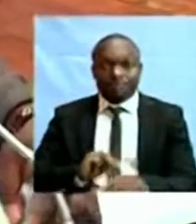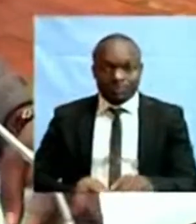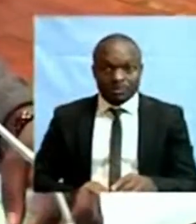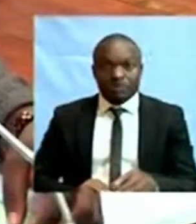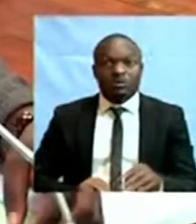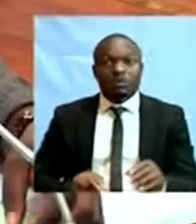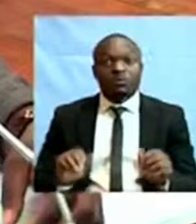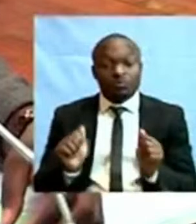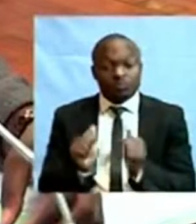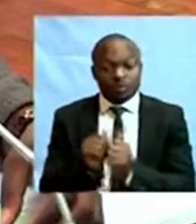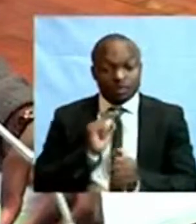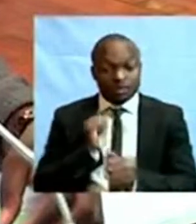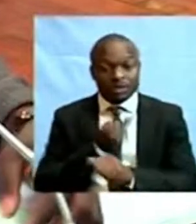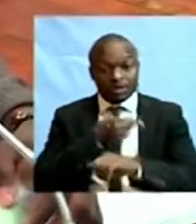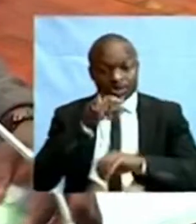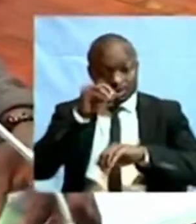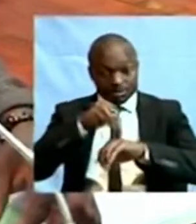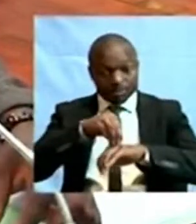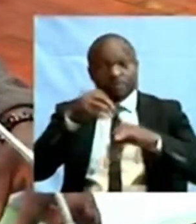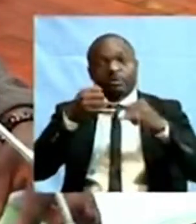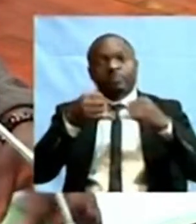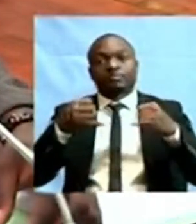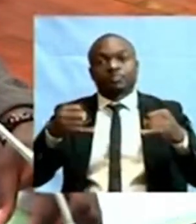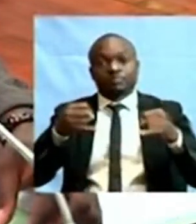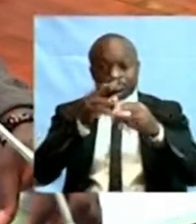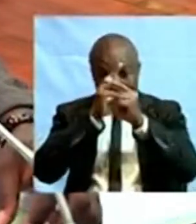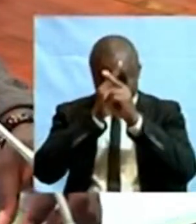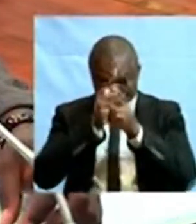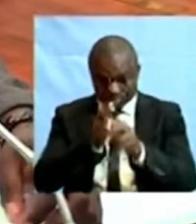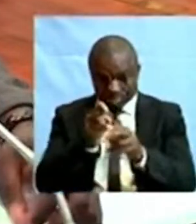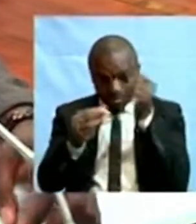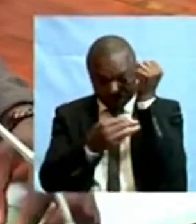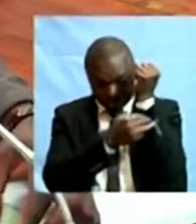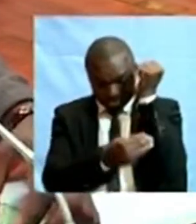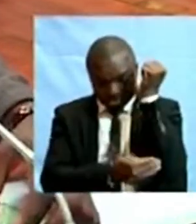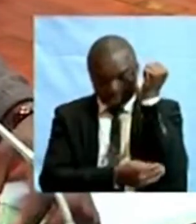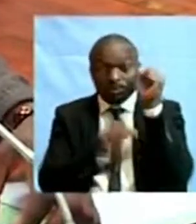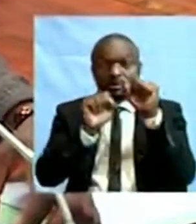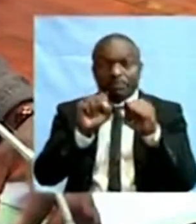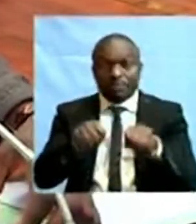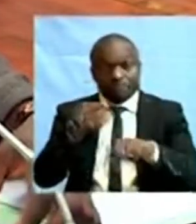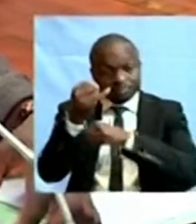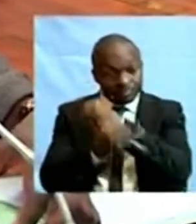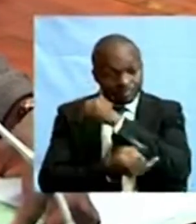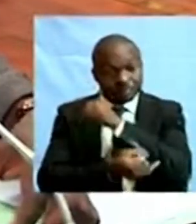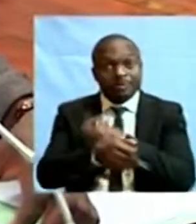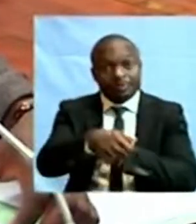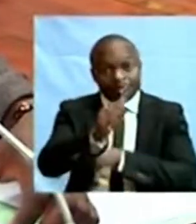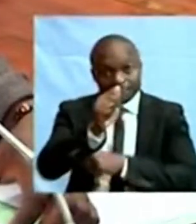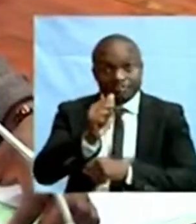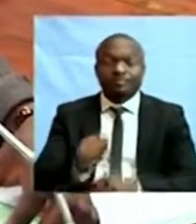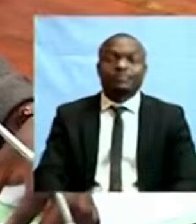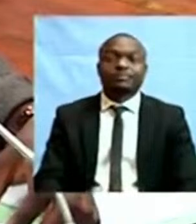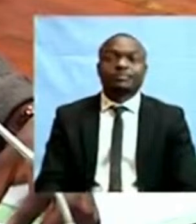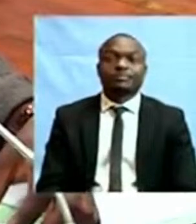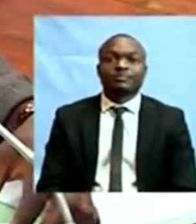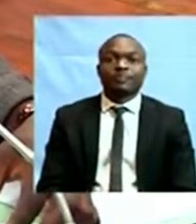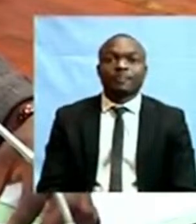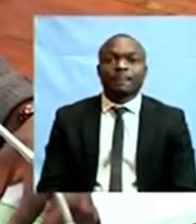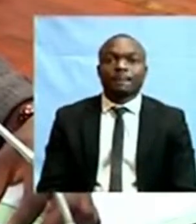us virtually. Honorable Musonda, kindly introduce yourself.